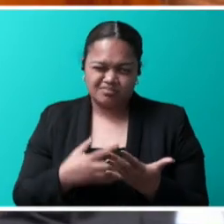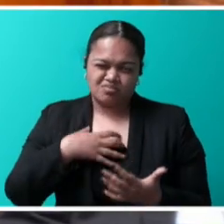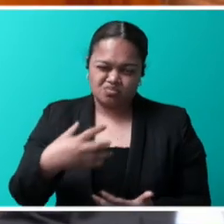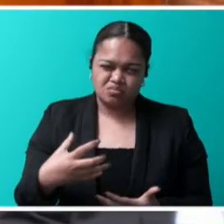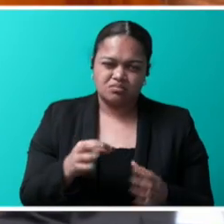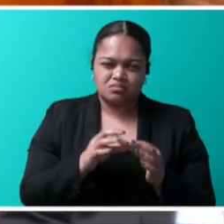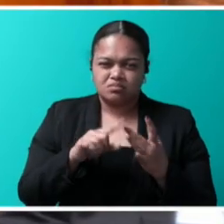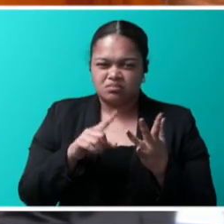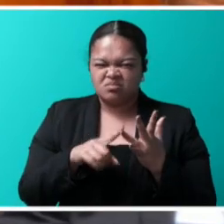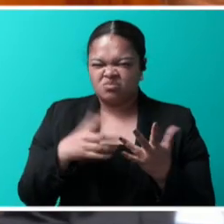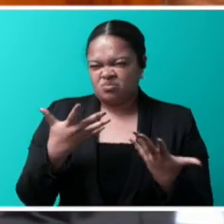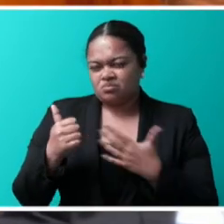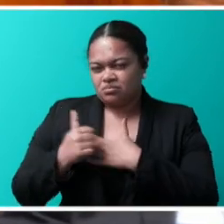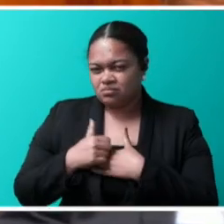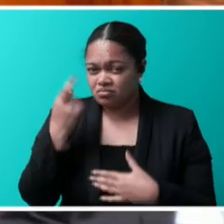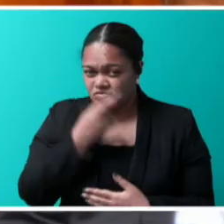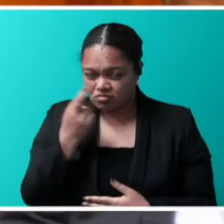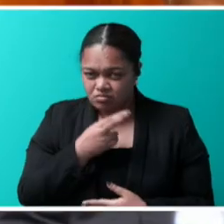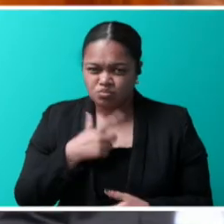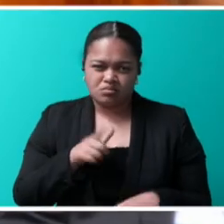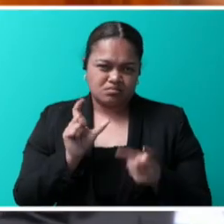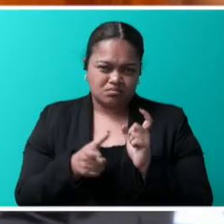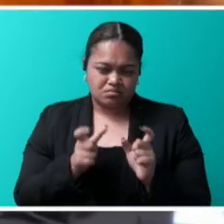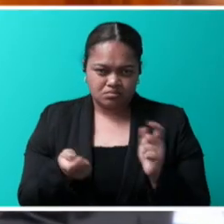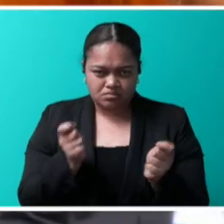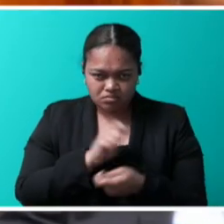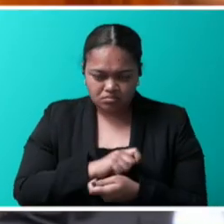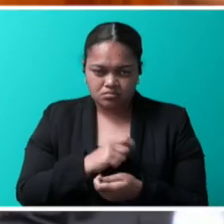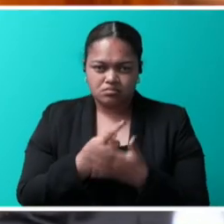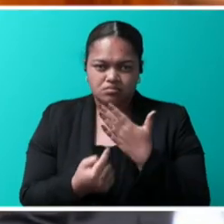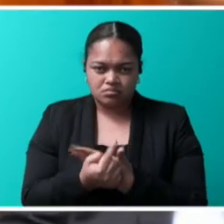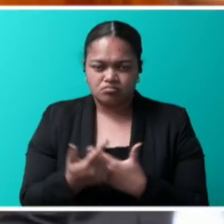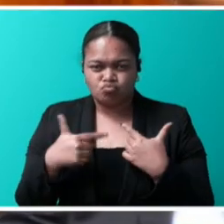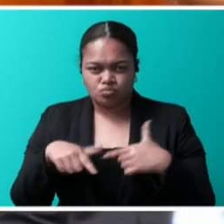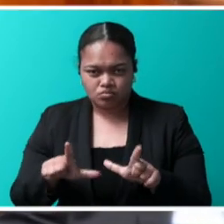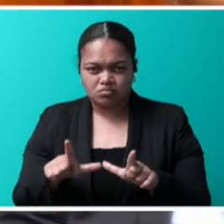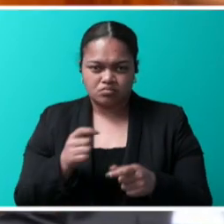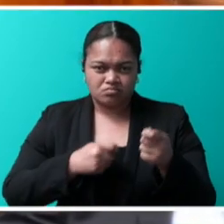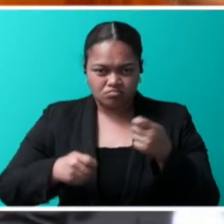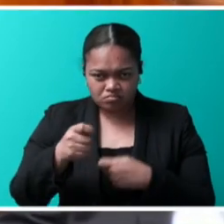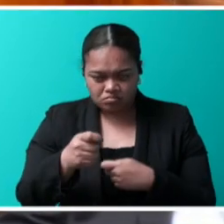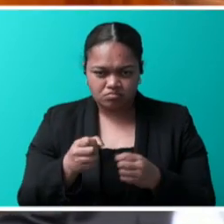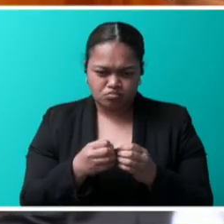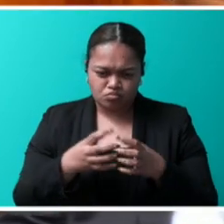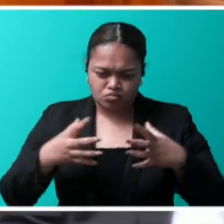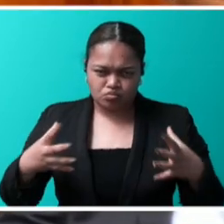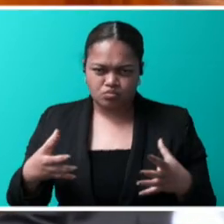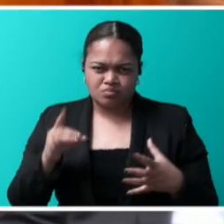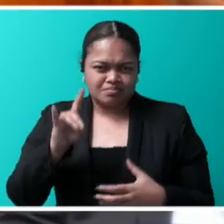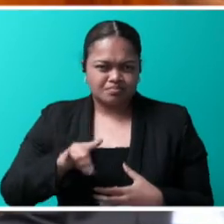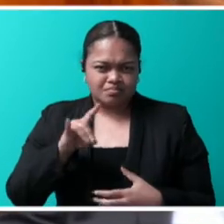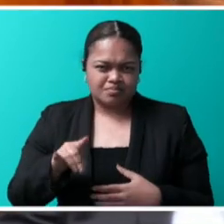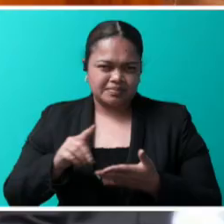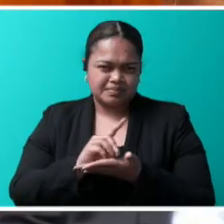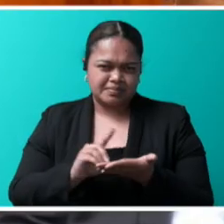biosecurity risks driven by climate change, increased trade and travel, and the growing movement of pests and diseases